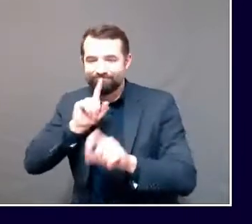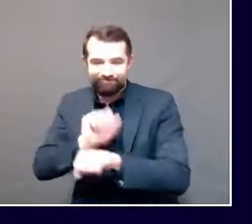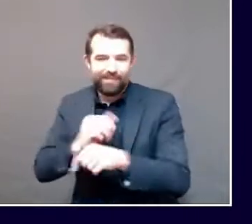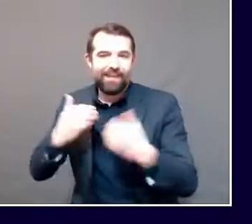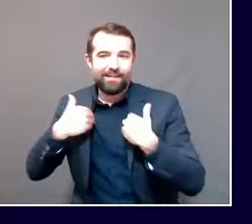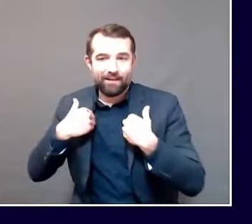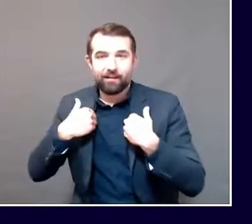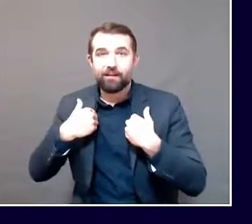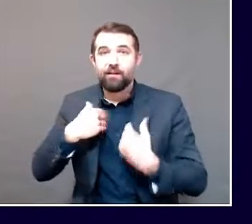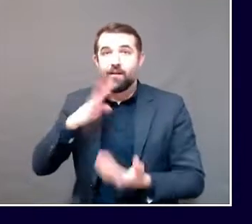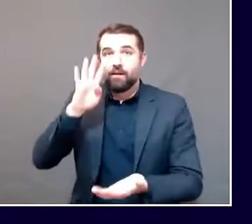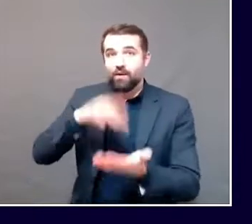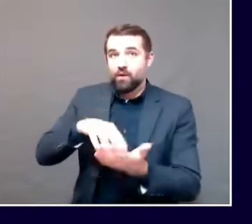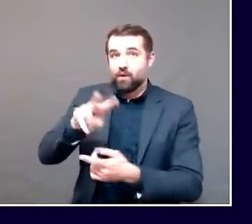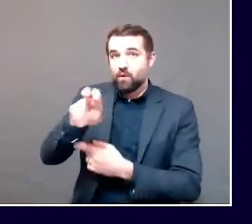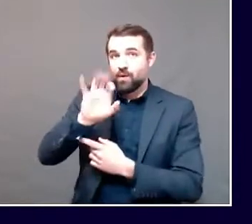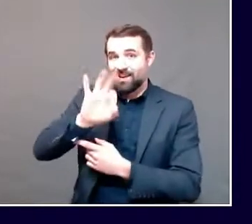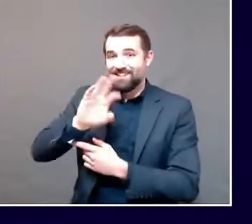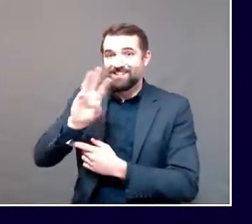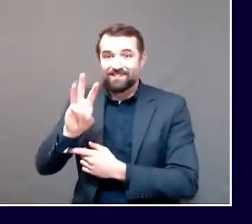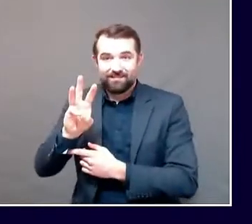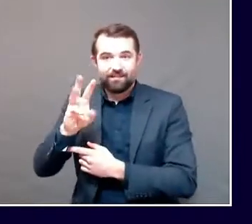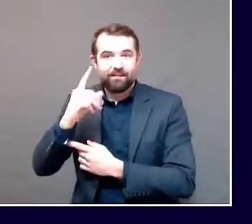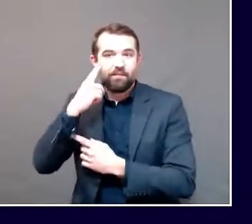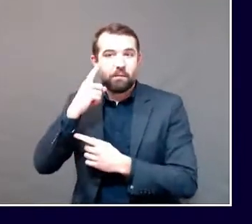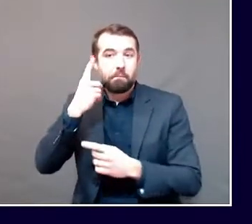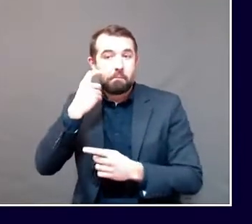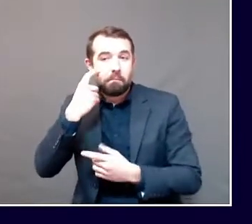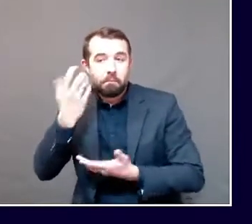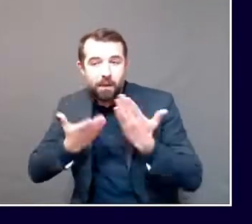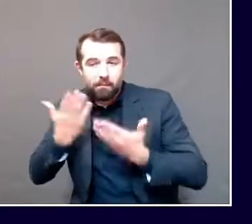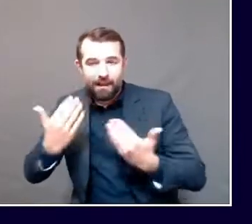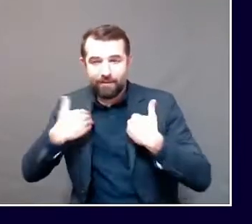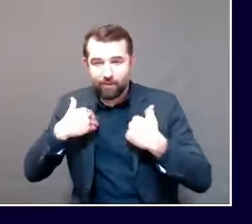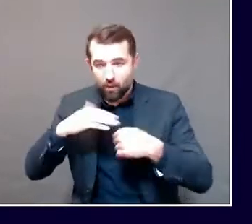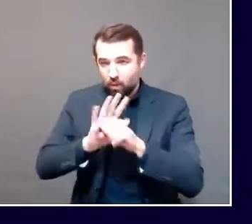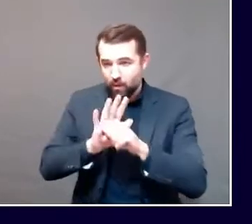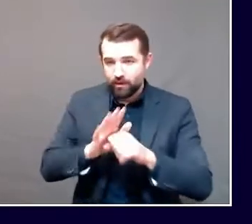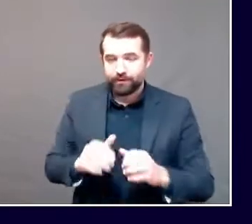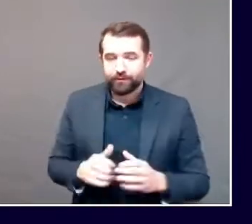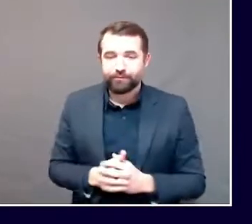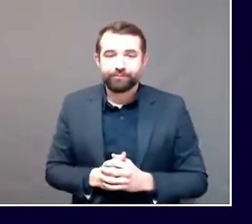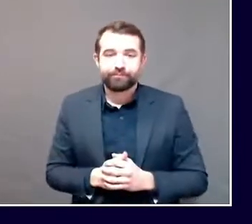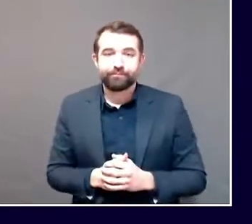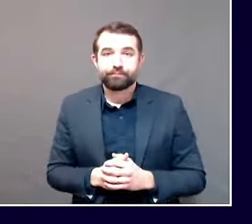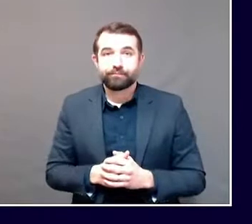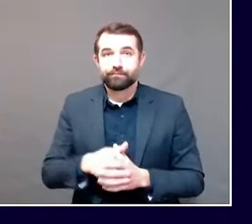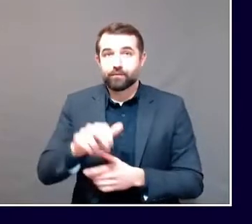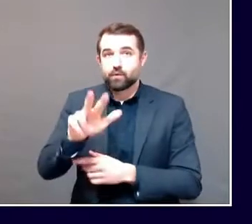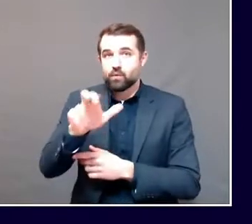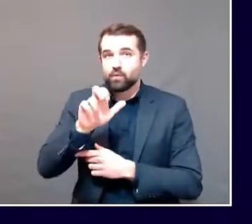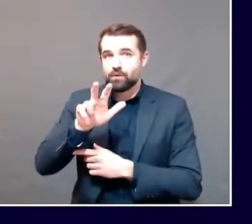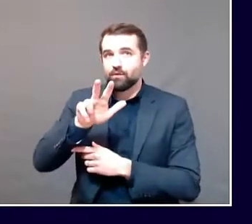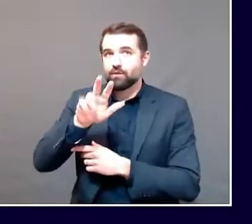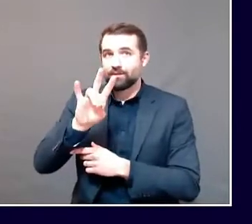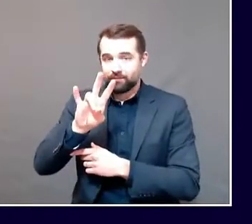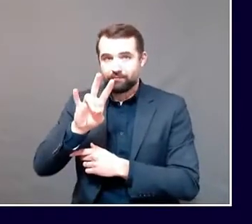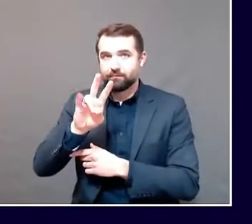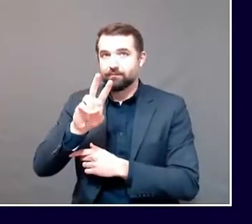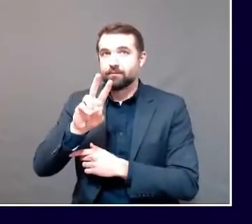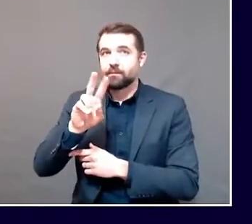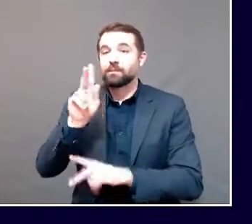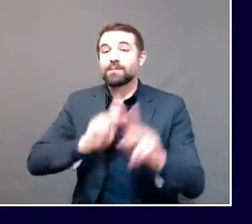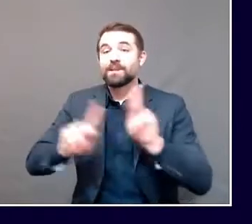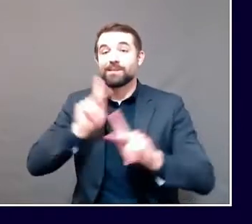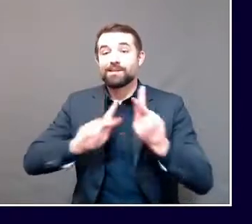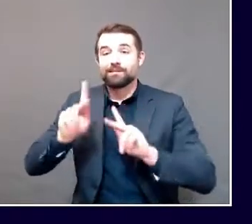4,296 are probable cases. As I mentioned a moment ago, 372 individuals have passed away,